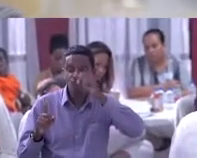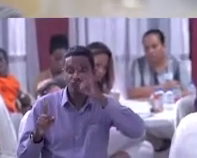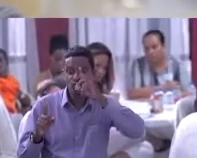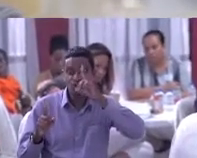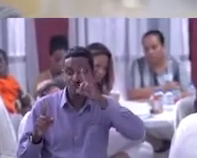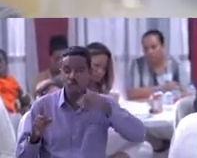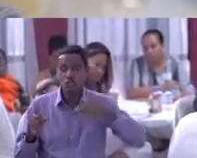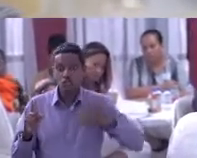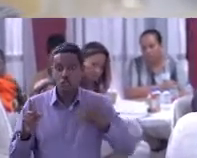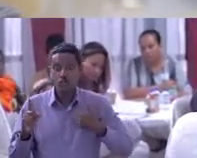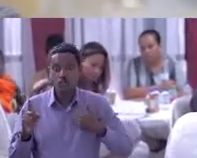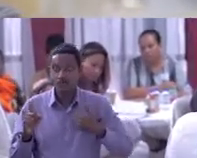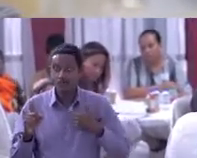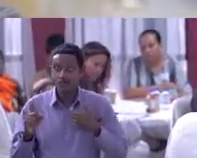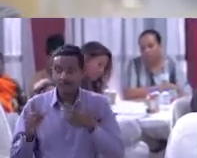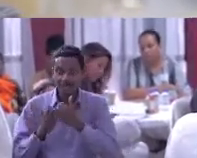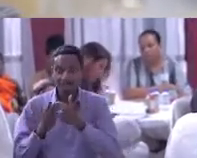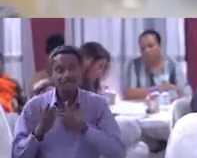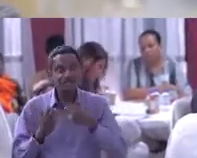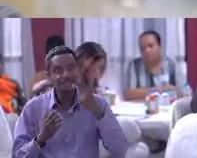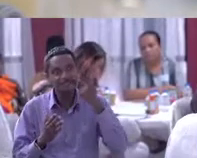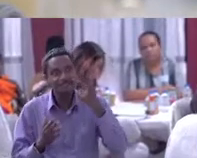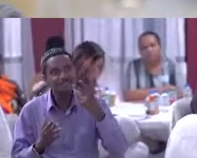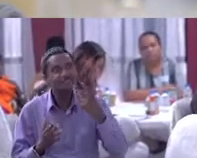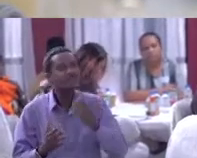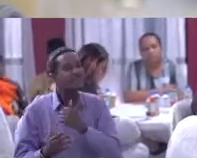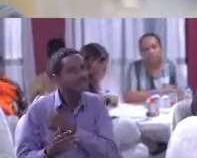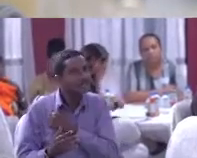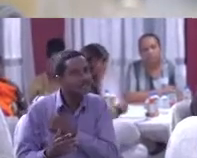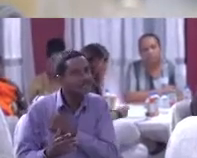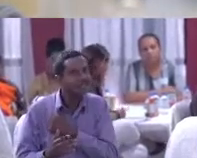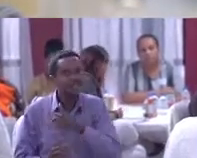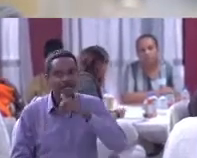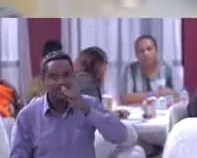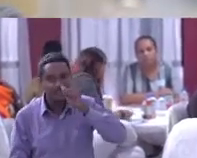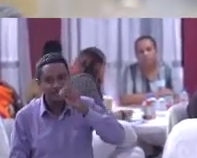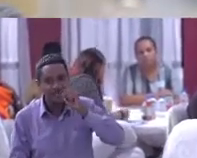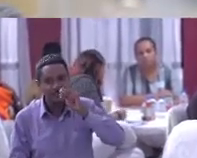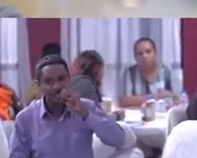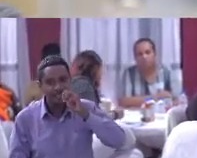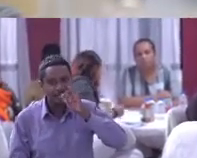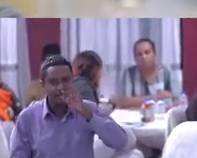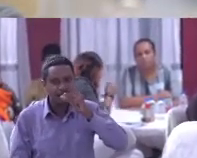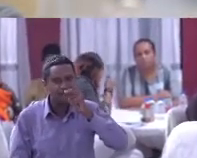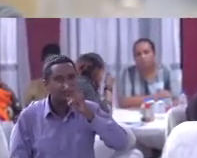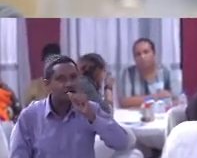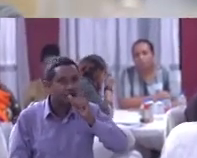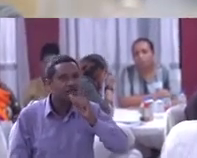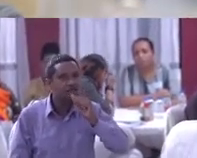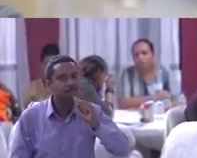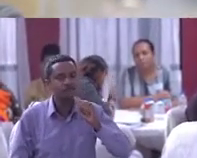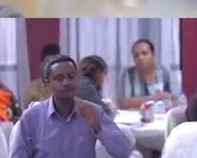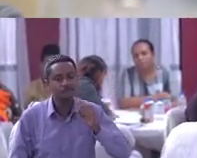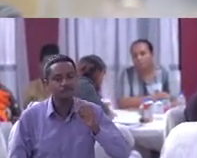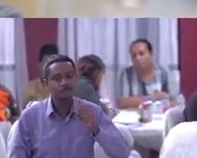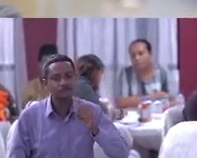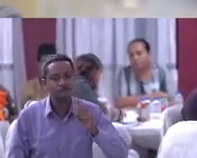and most of my opportunities came from him only because I created a